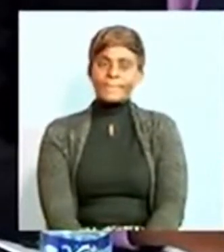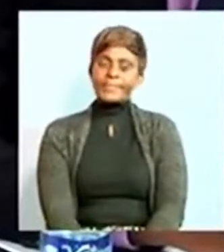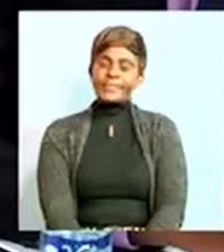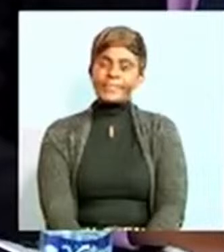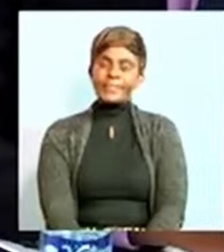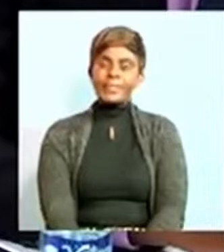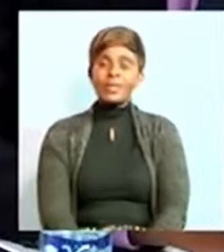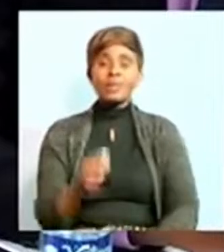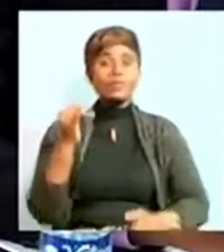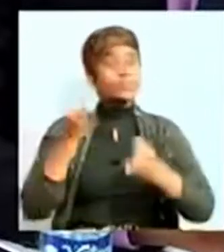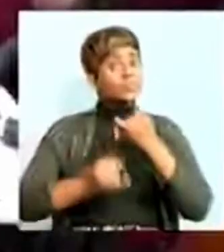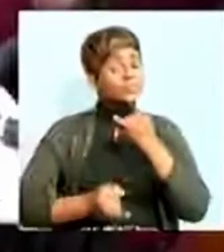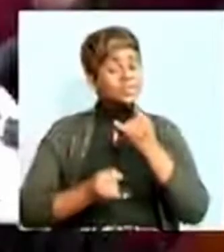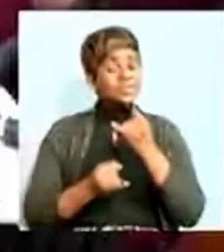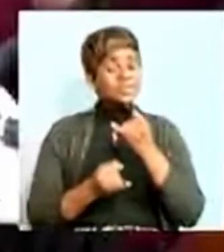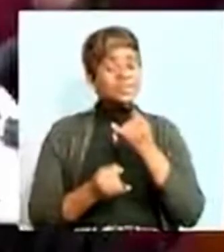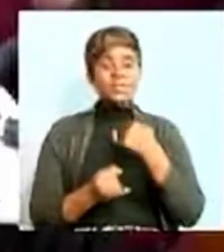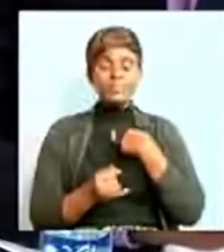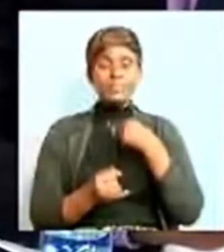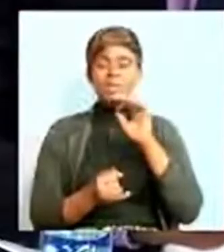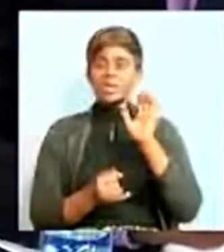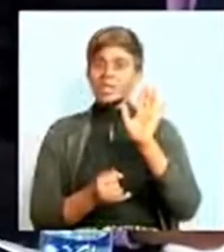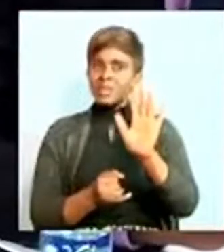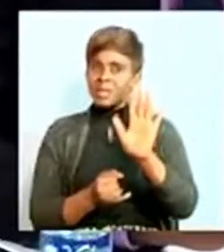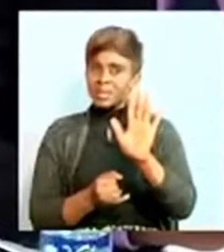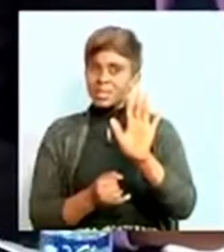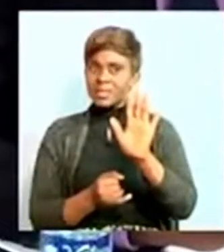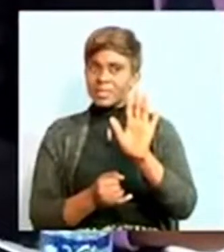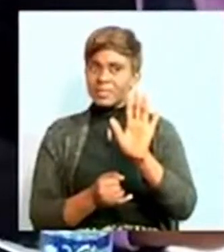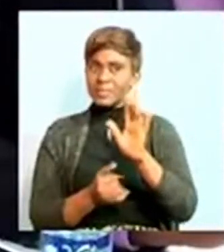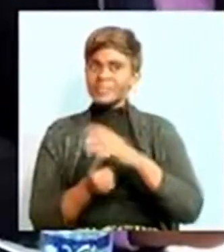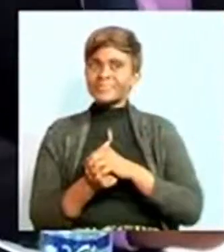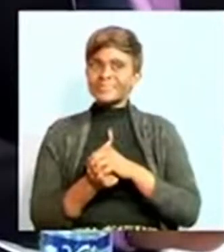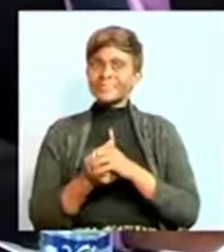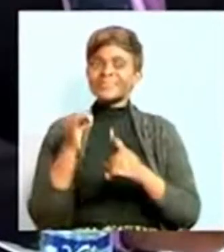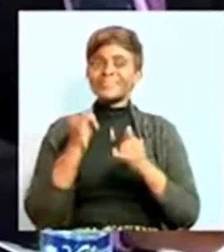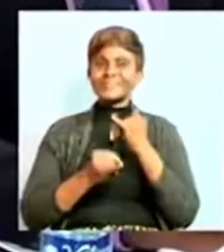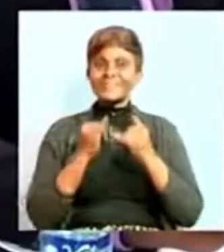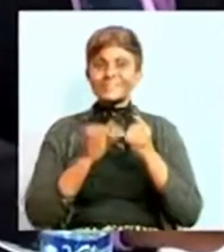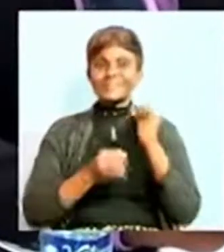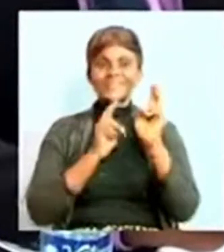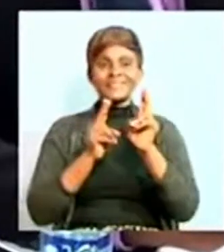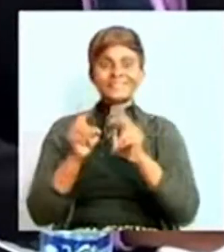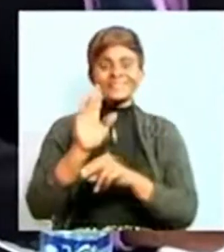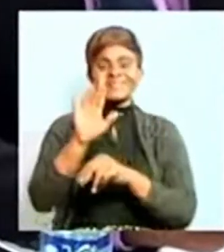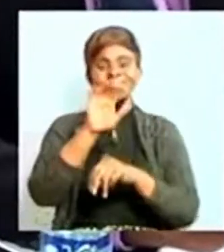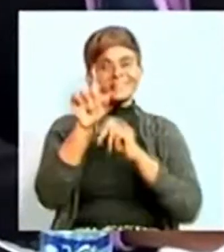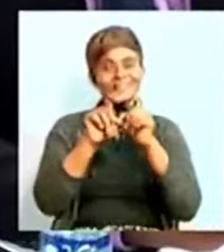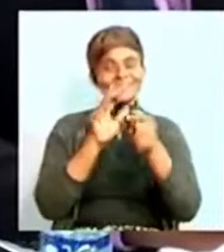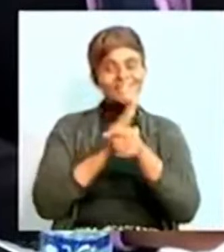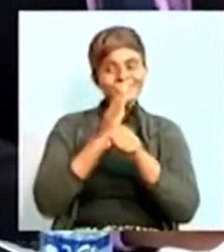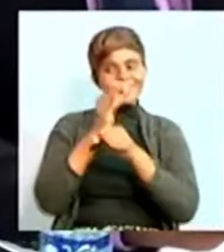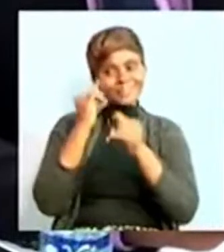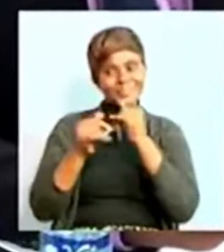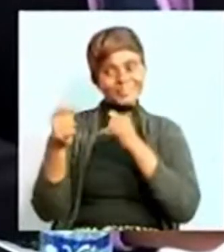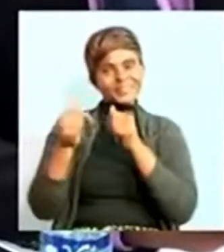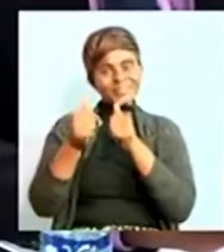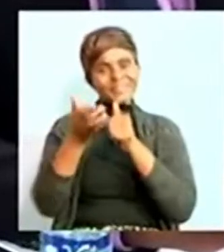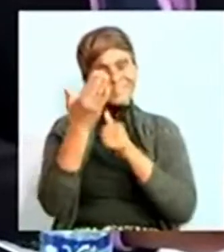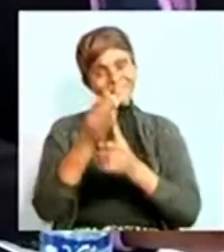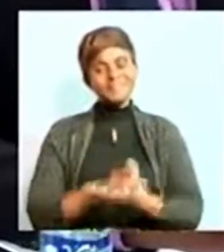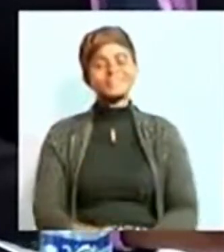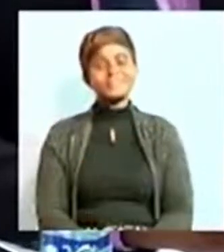You are done? Yeah, let me just come to maybe. Yes, let him finish answering your questions, then you come up with follow-ups.